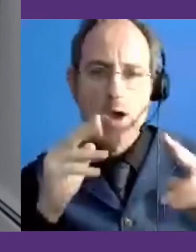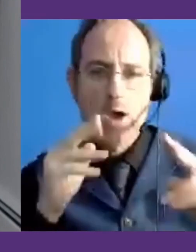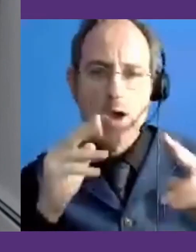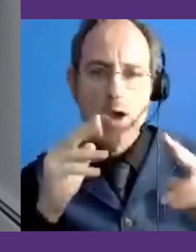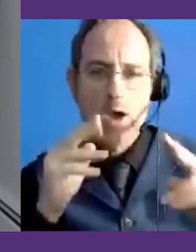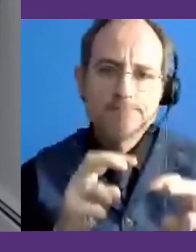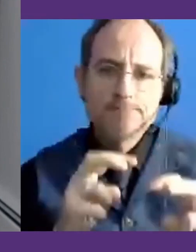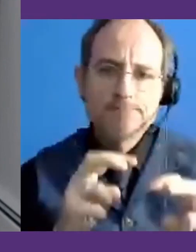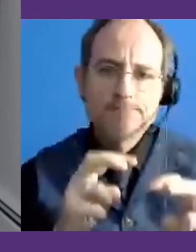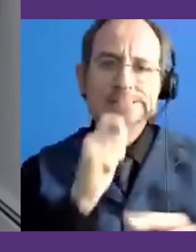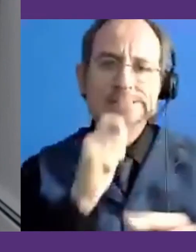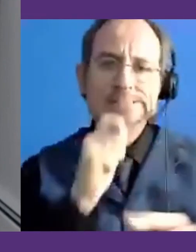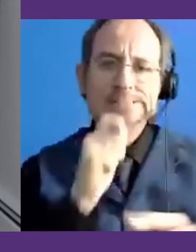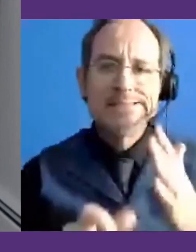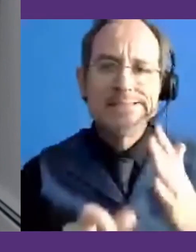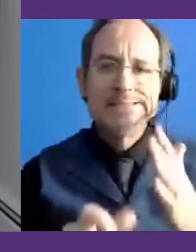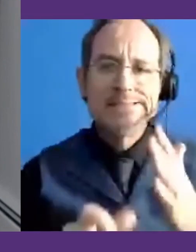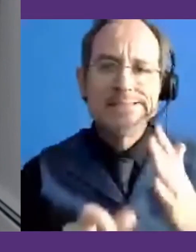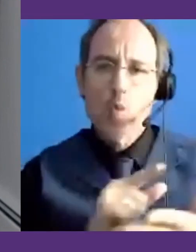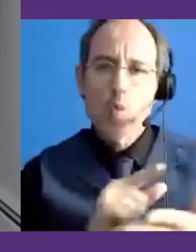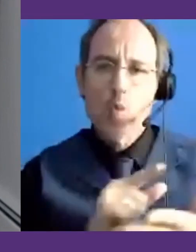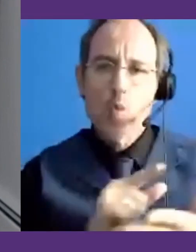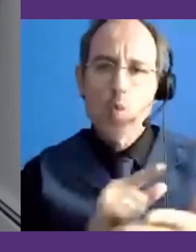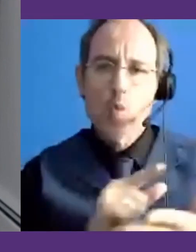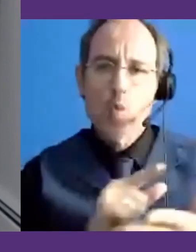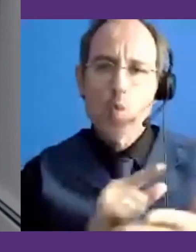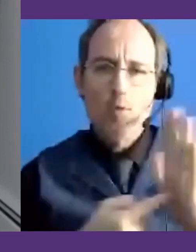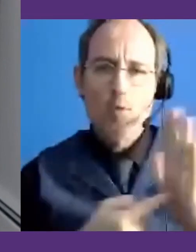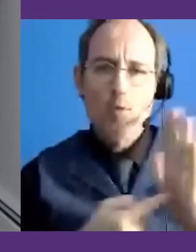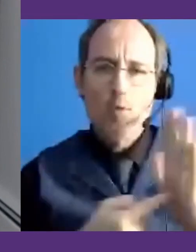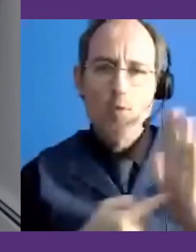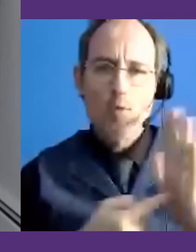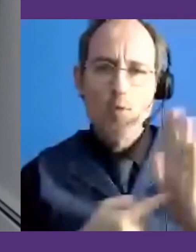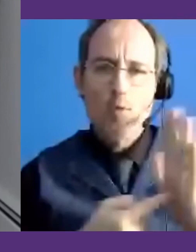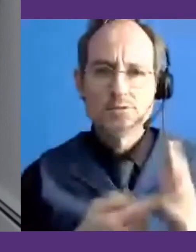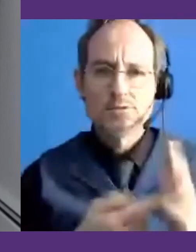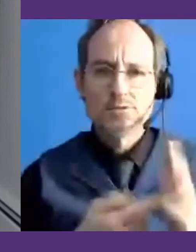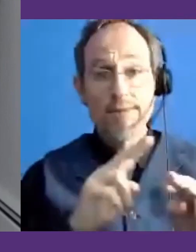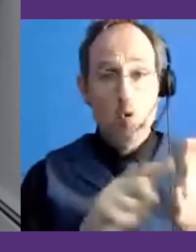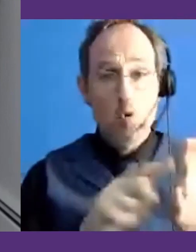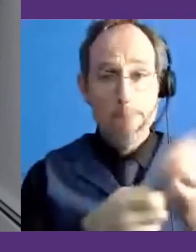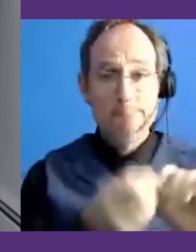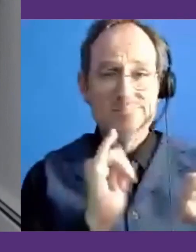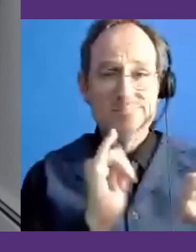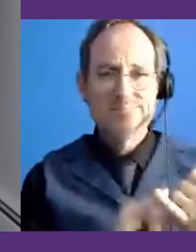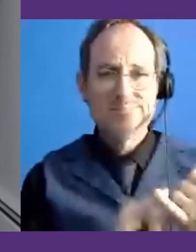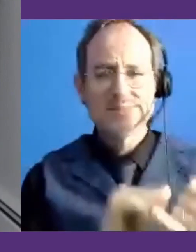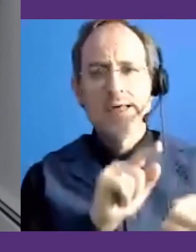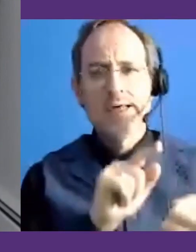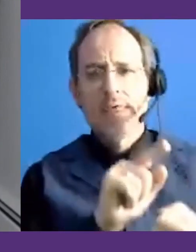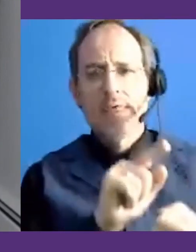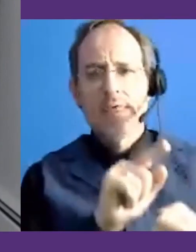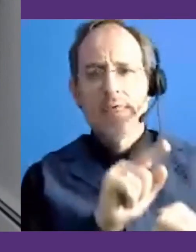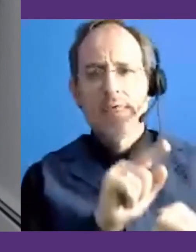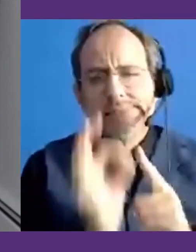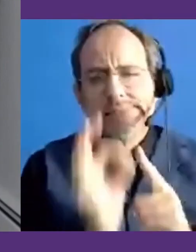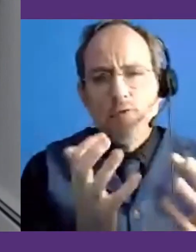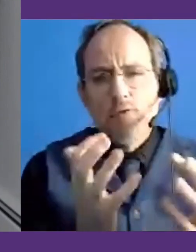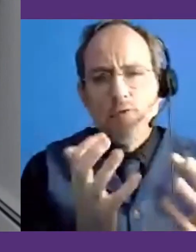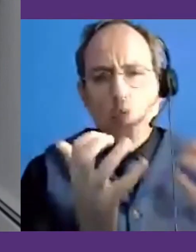brands such as Forbes, which has as a very specific audience, it's more of a business oriented, to a more general